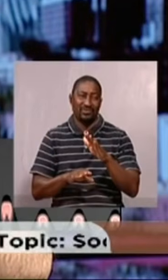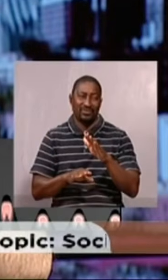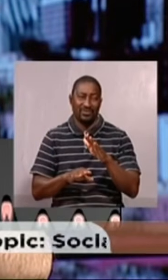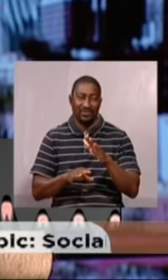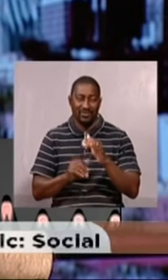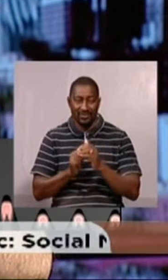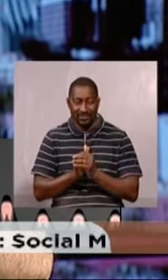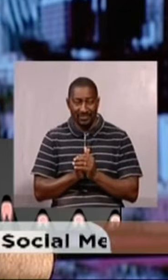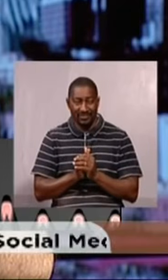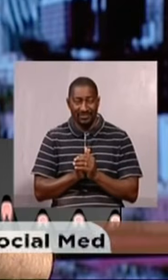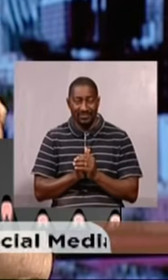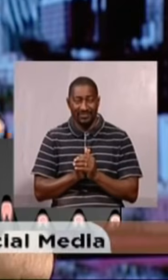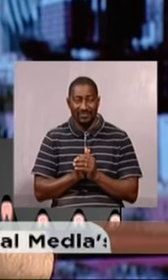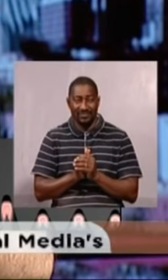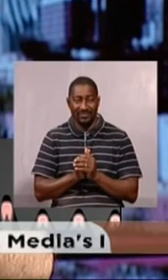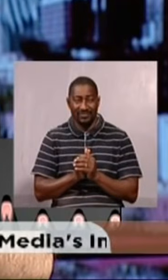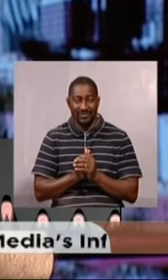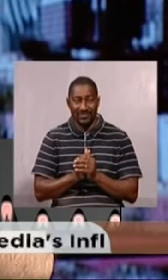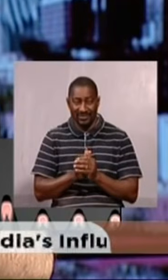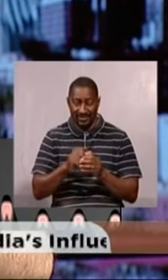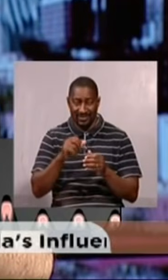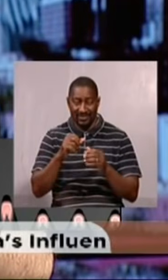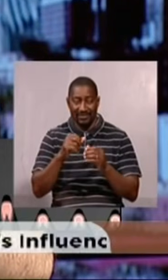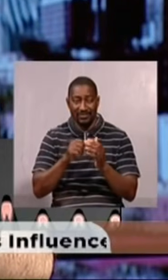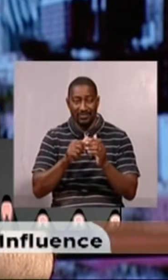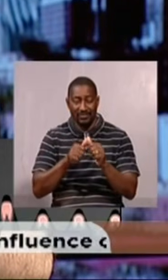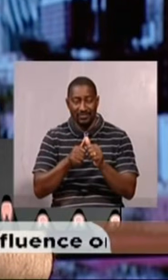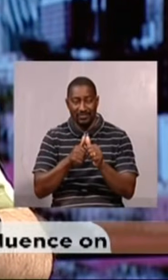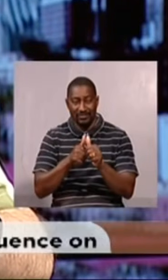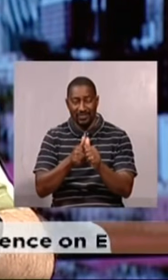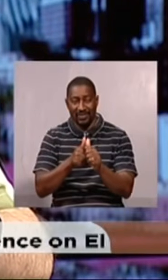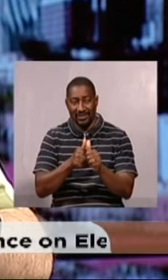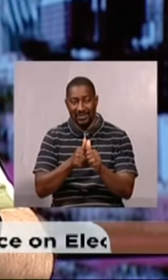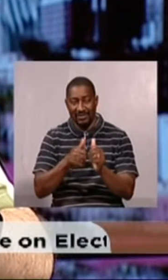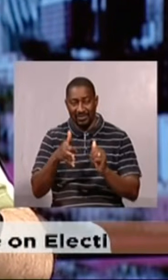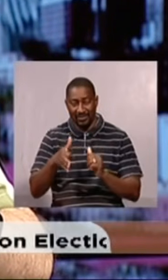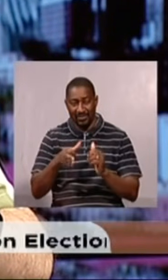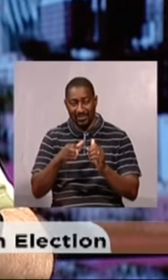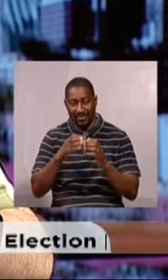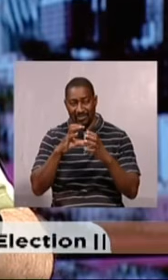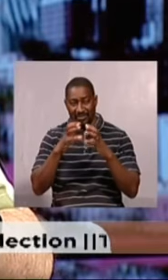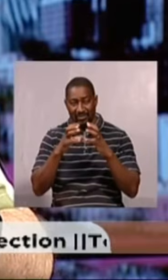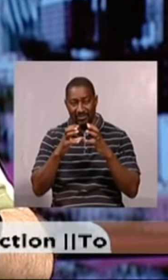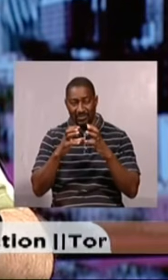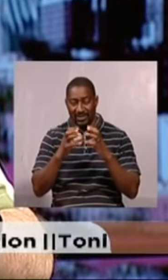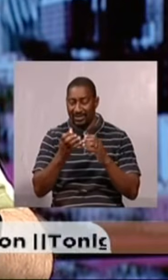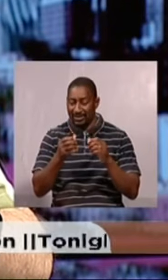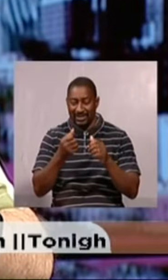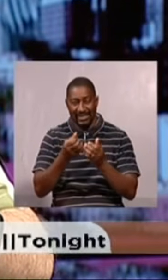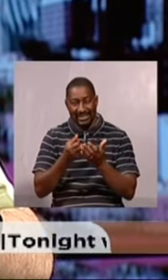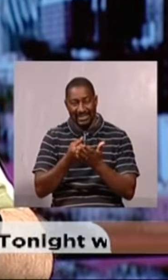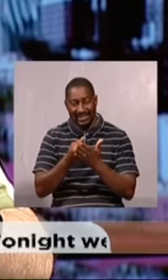that Ilke just mentioned in terms of Namibian users of these platforms. So there's a whole load more work